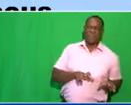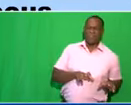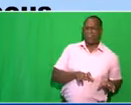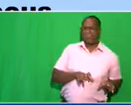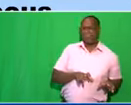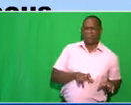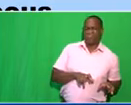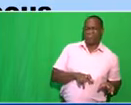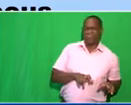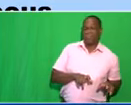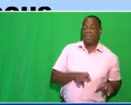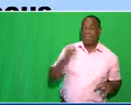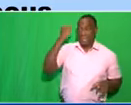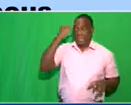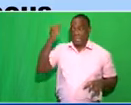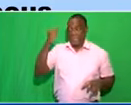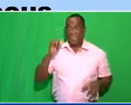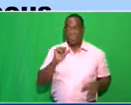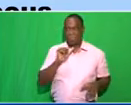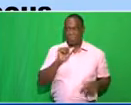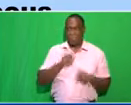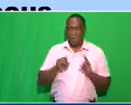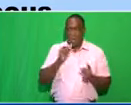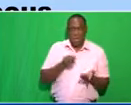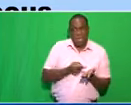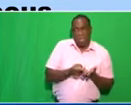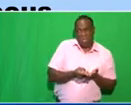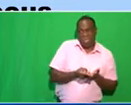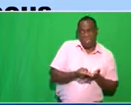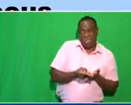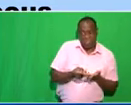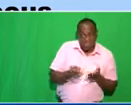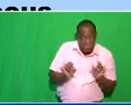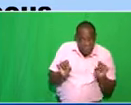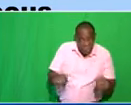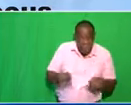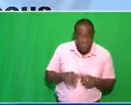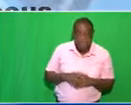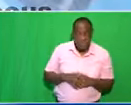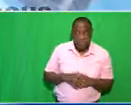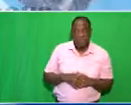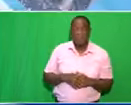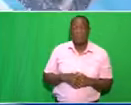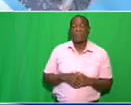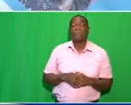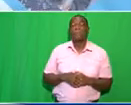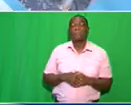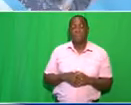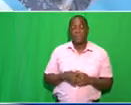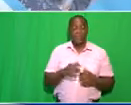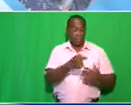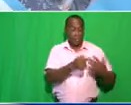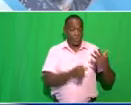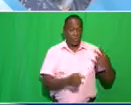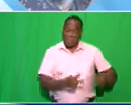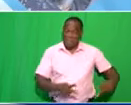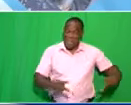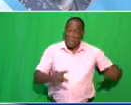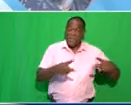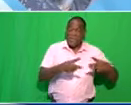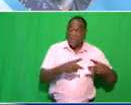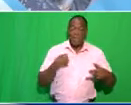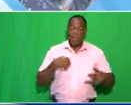intelligent but unethical? So these are all values. These are all values that we transmit to our